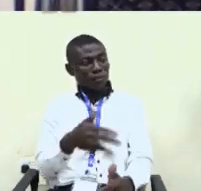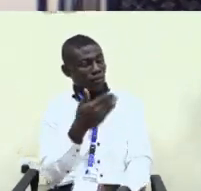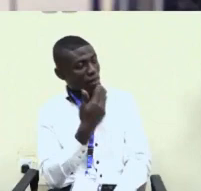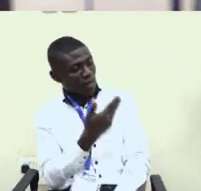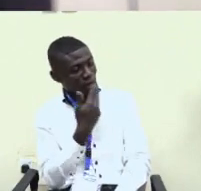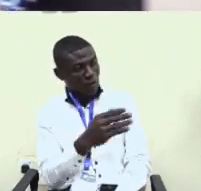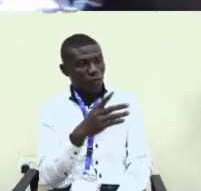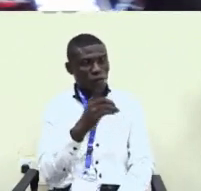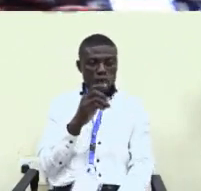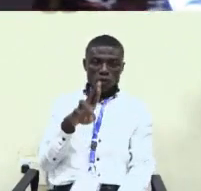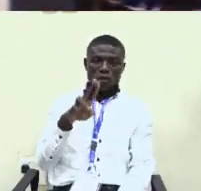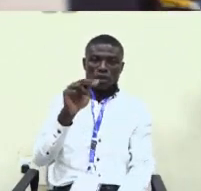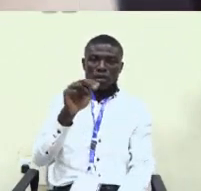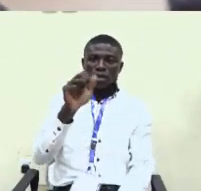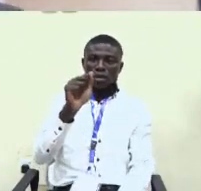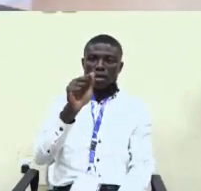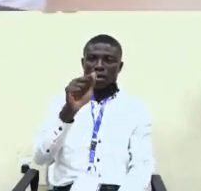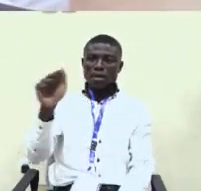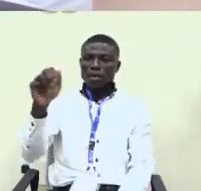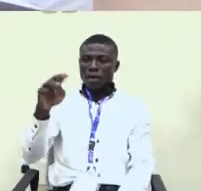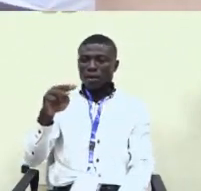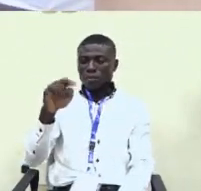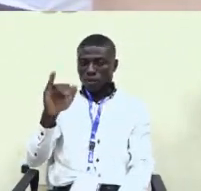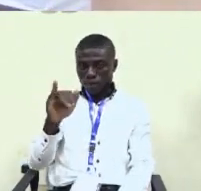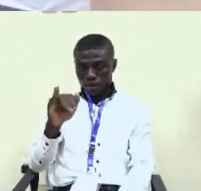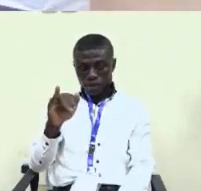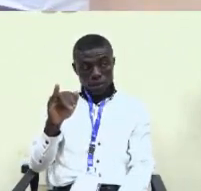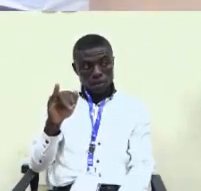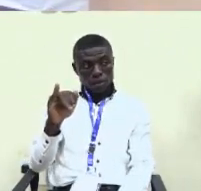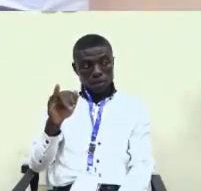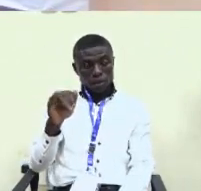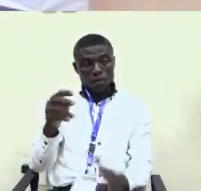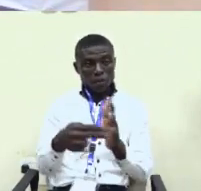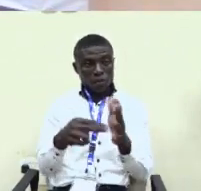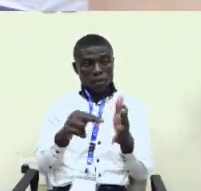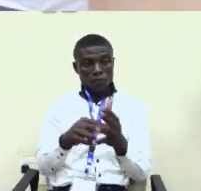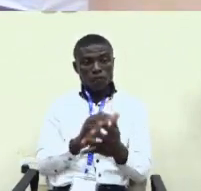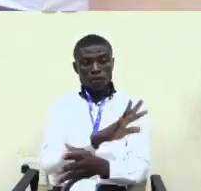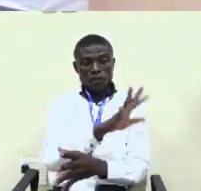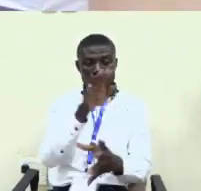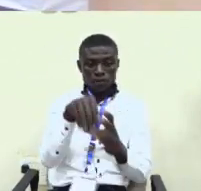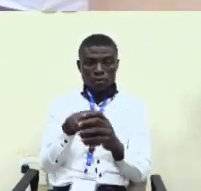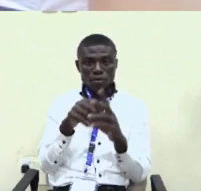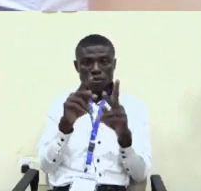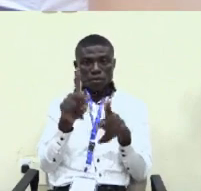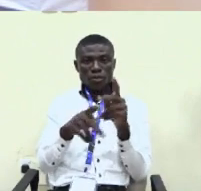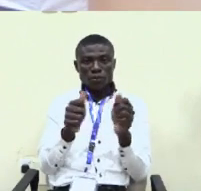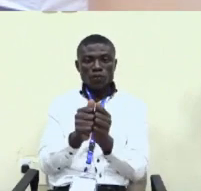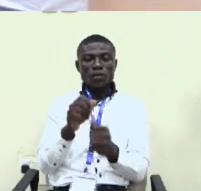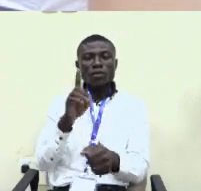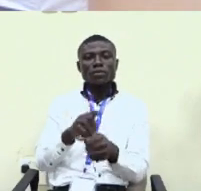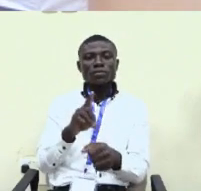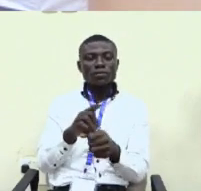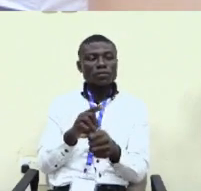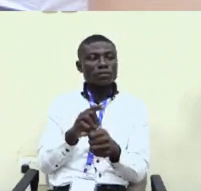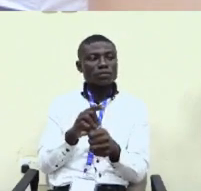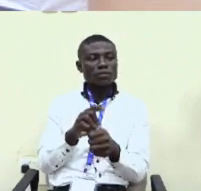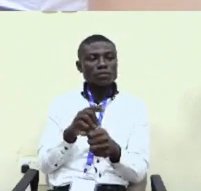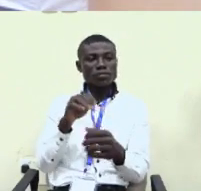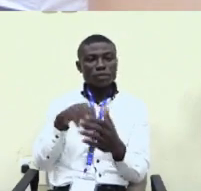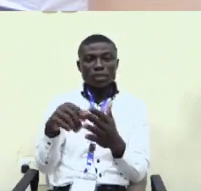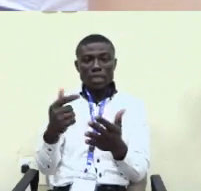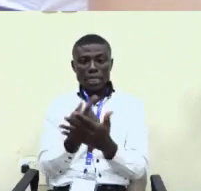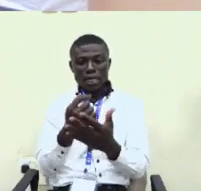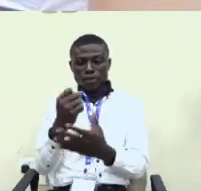much, Dr. Nami. The meaningful involvement of people with disability in the